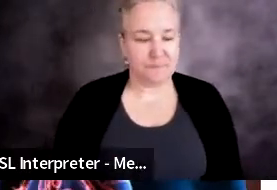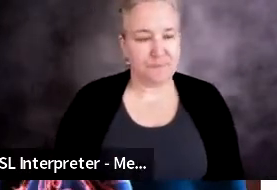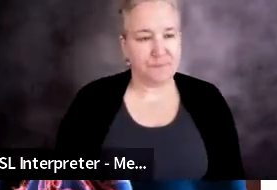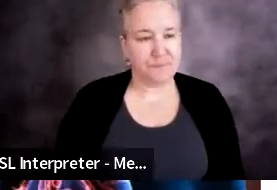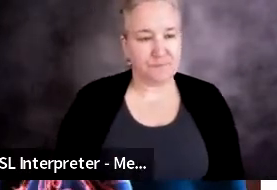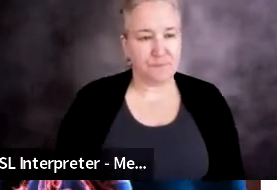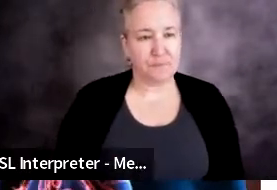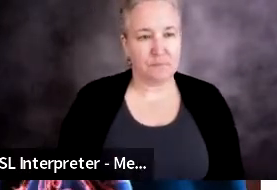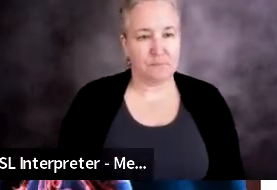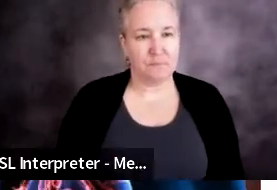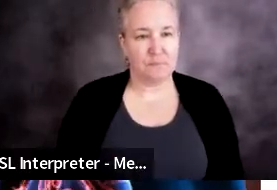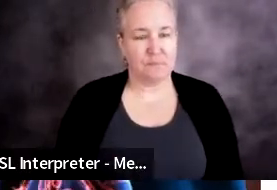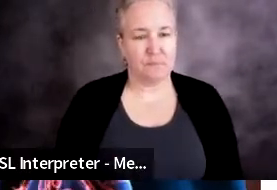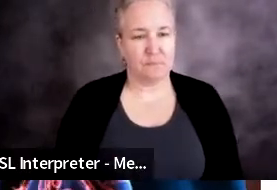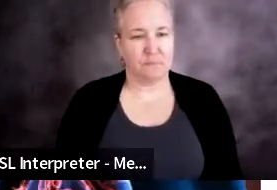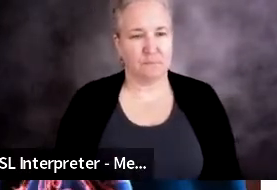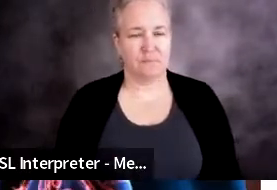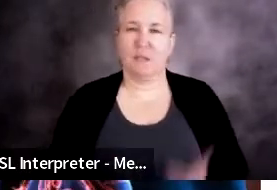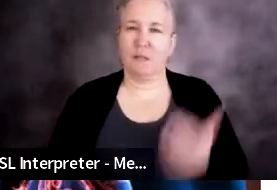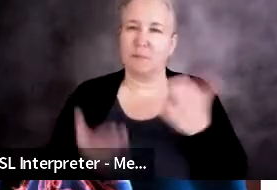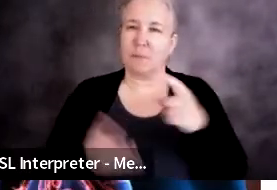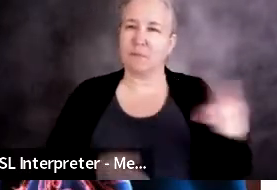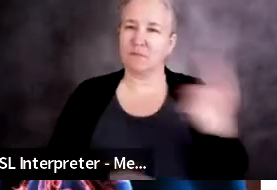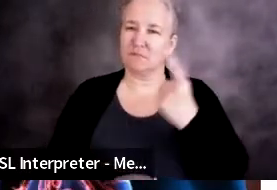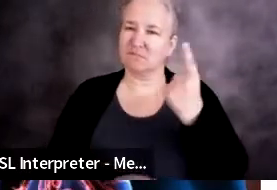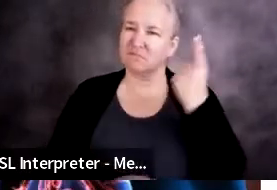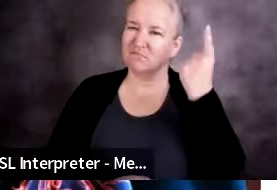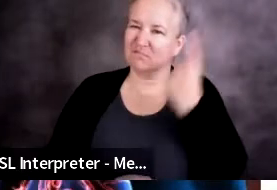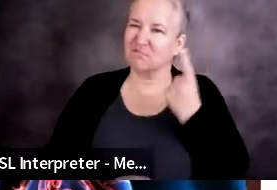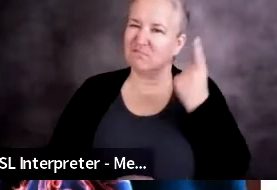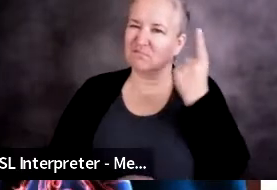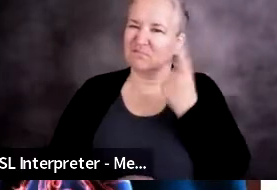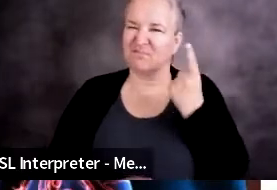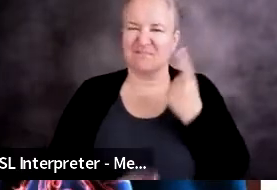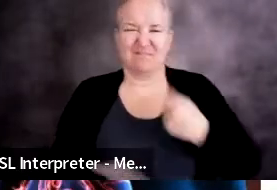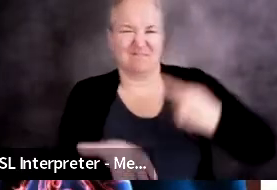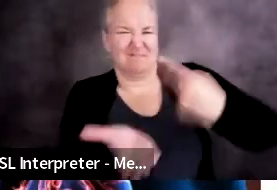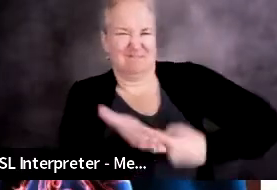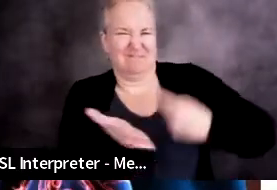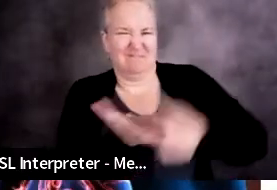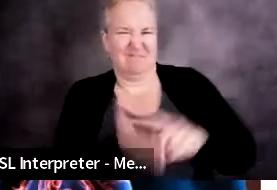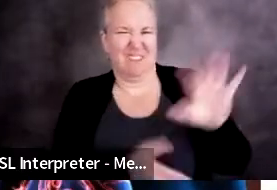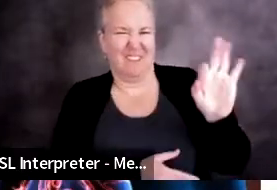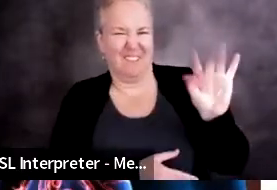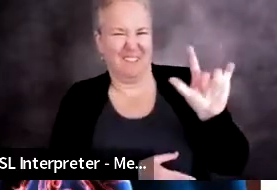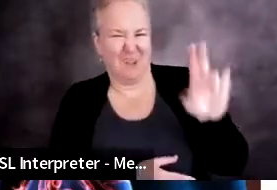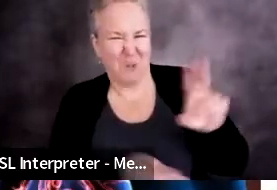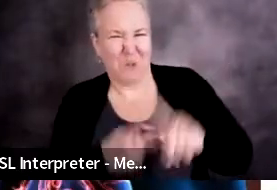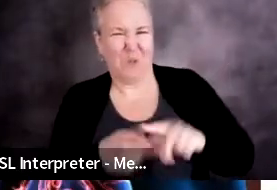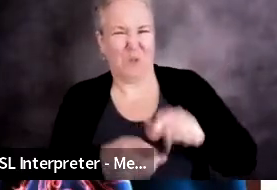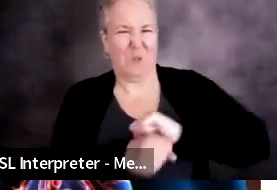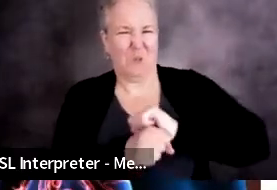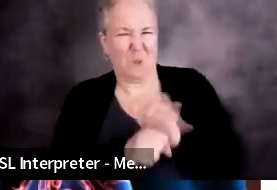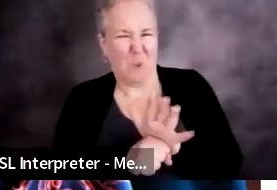So you may be wondering, why are we still talking about diseases like flu and